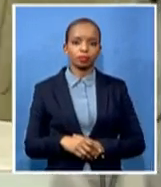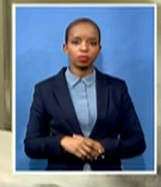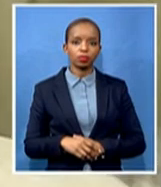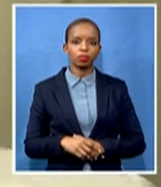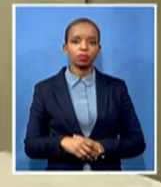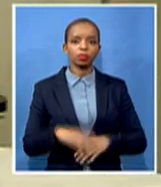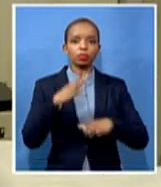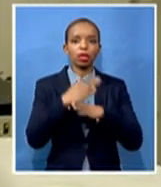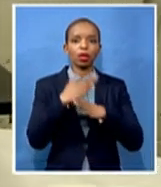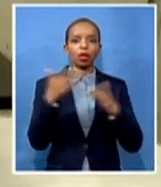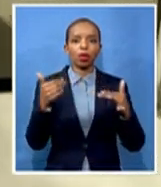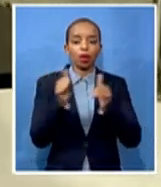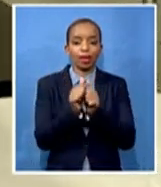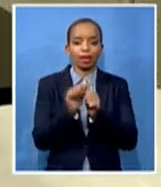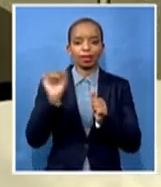she